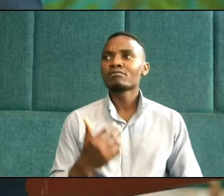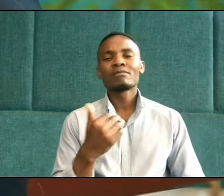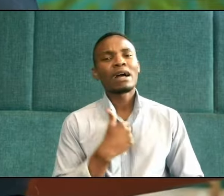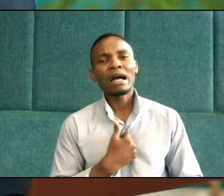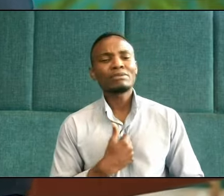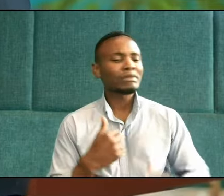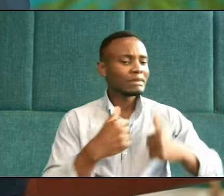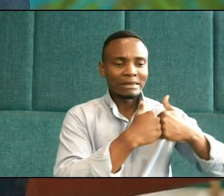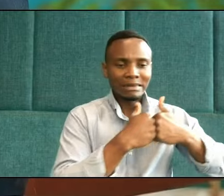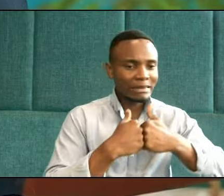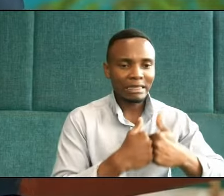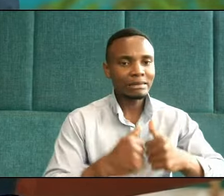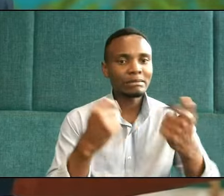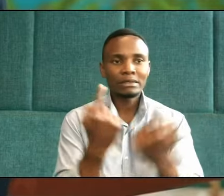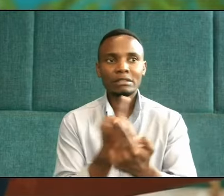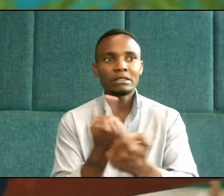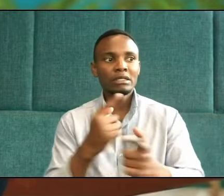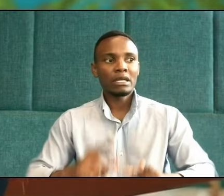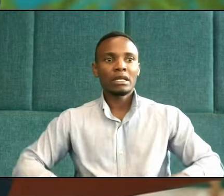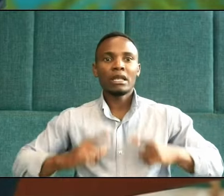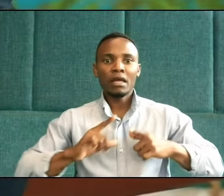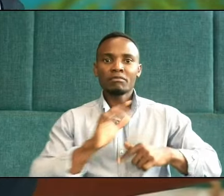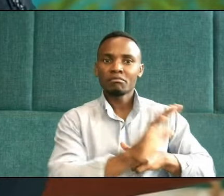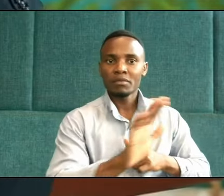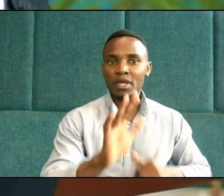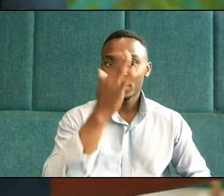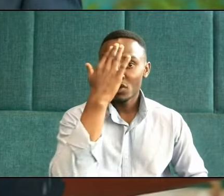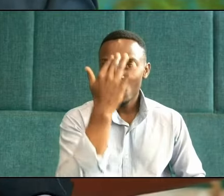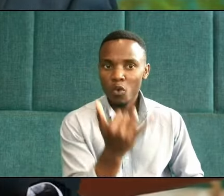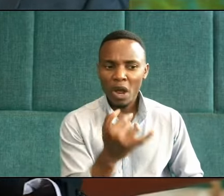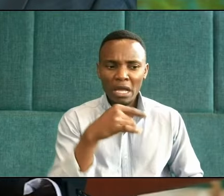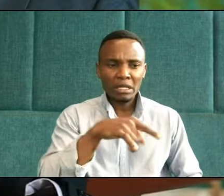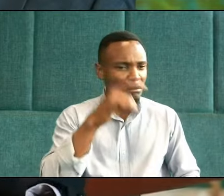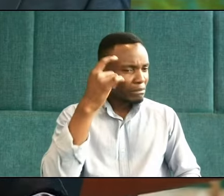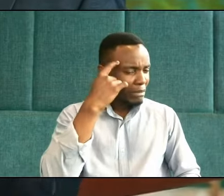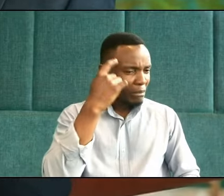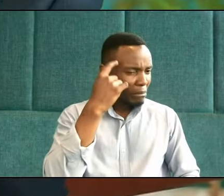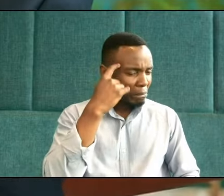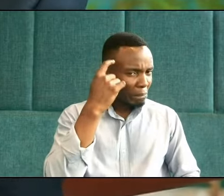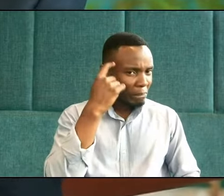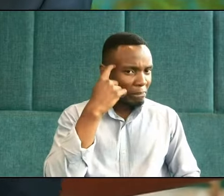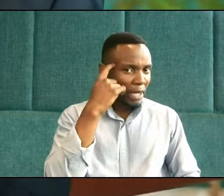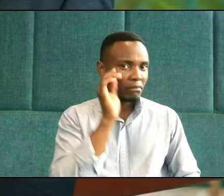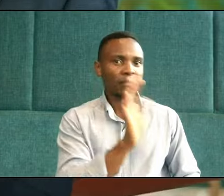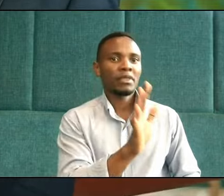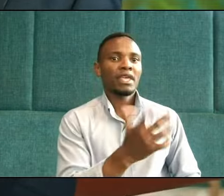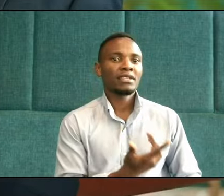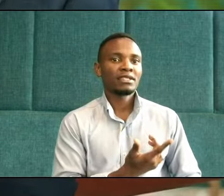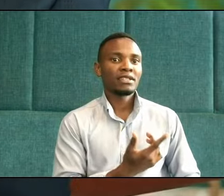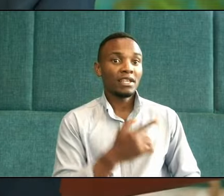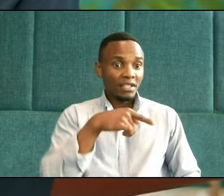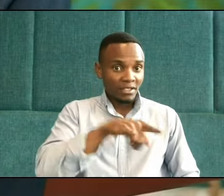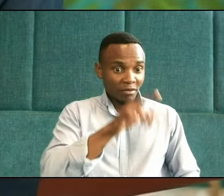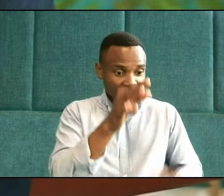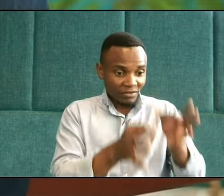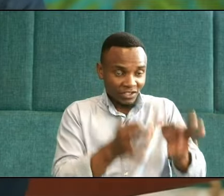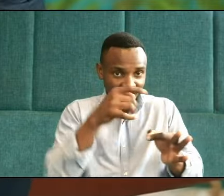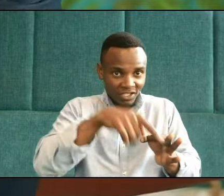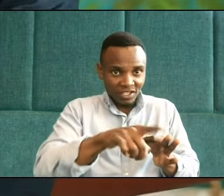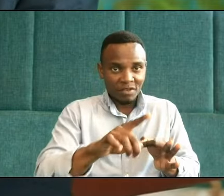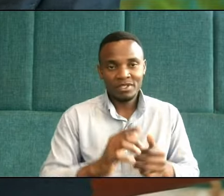in their lives is because of their consciences being judged. But